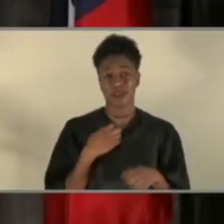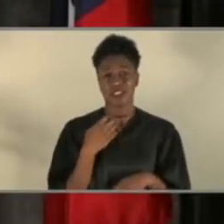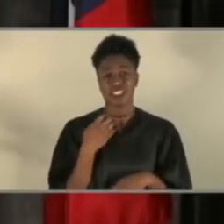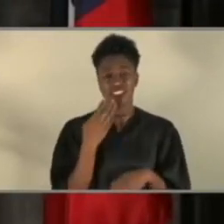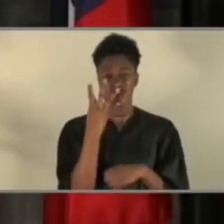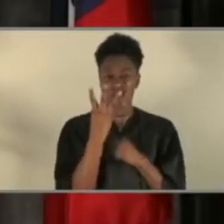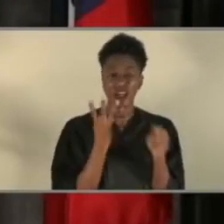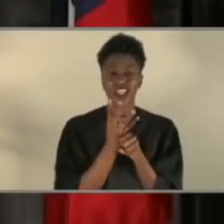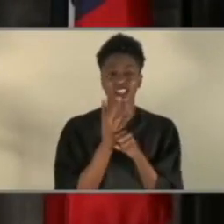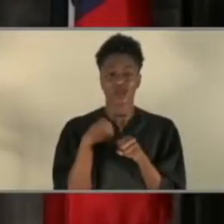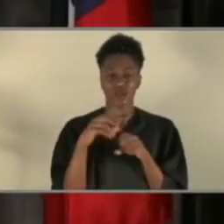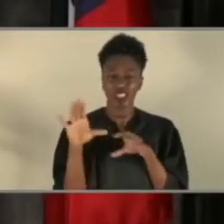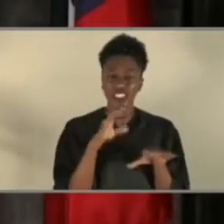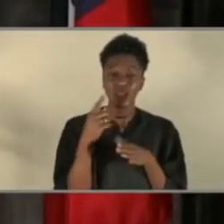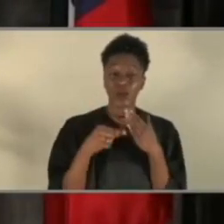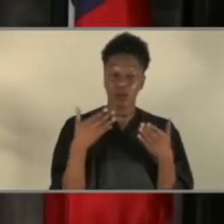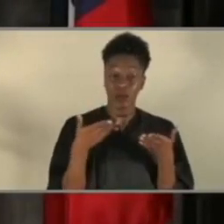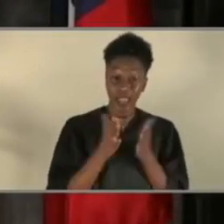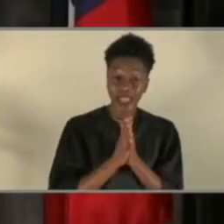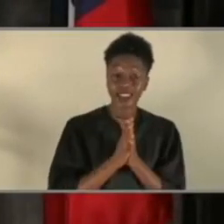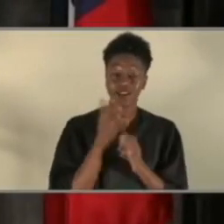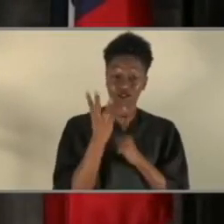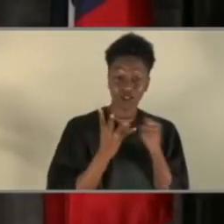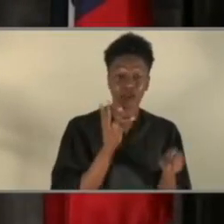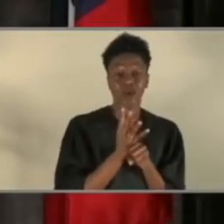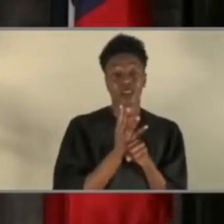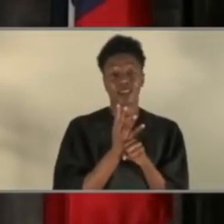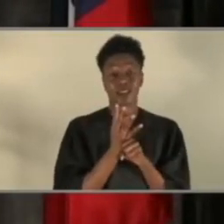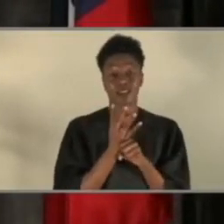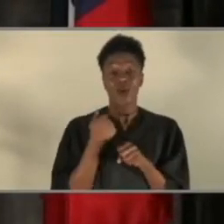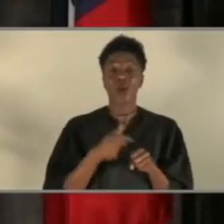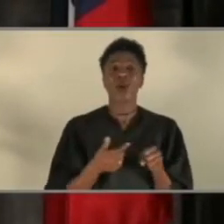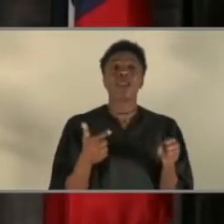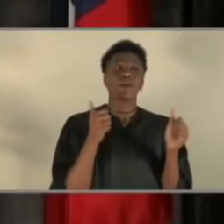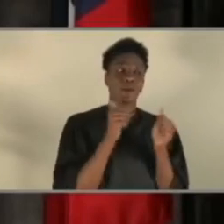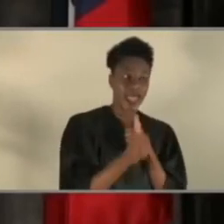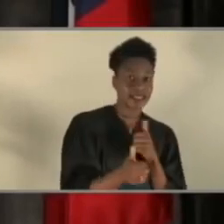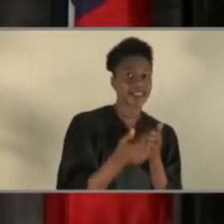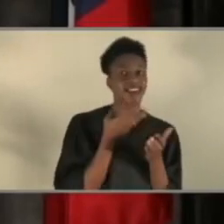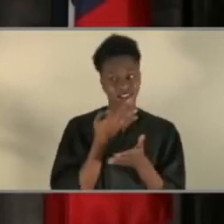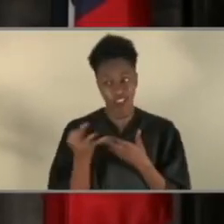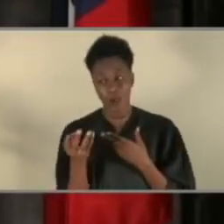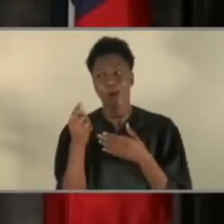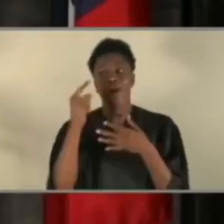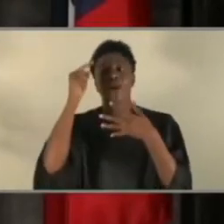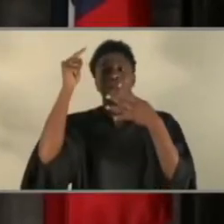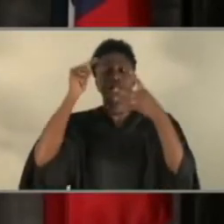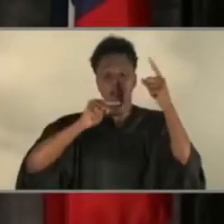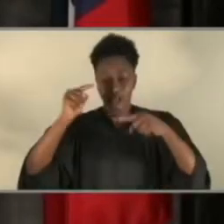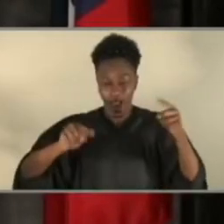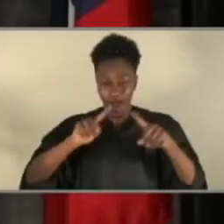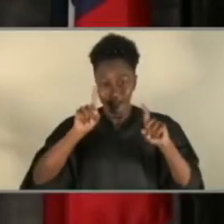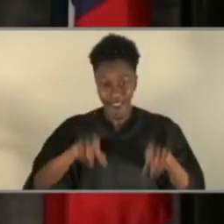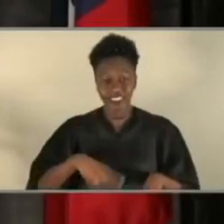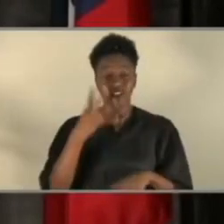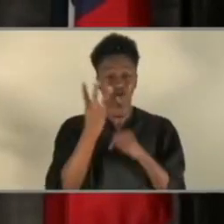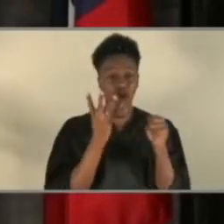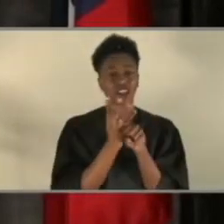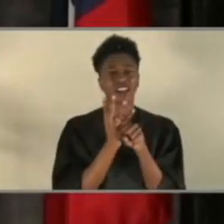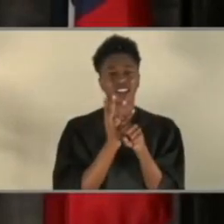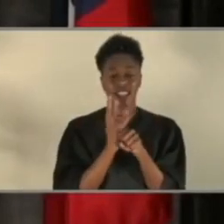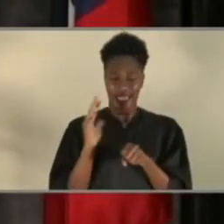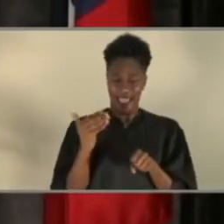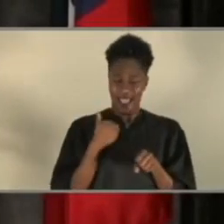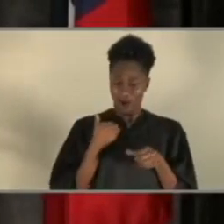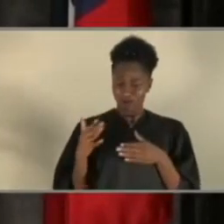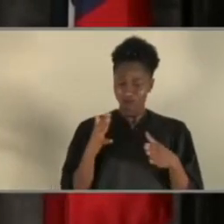did what we were asked in 4 years, because we passed and failed various tests in 4 years, because we built our path to where